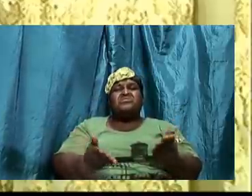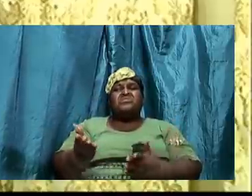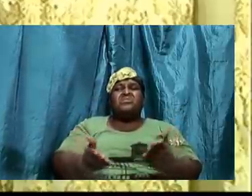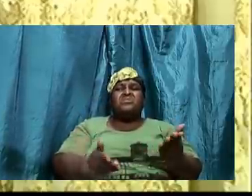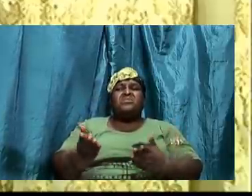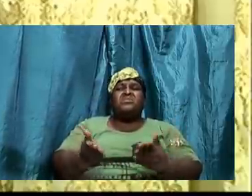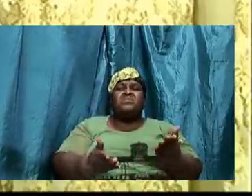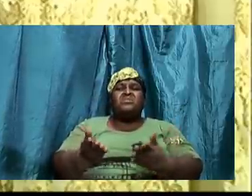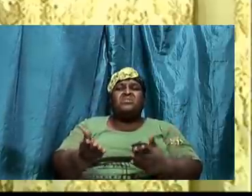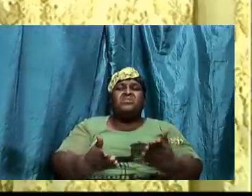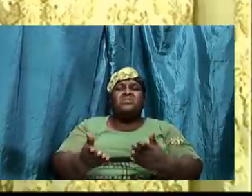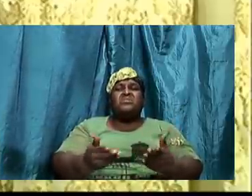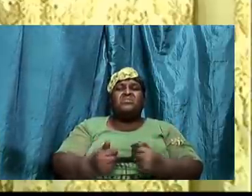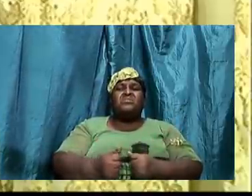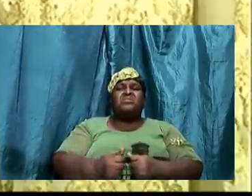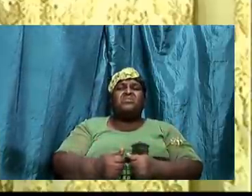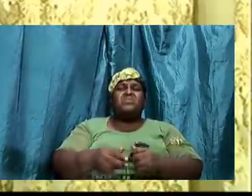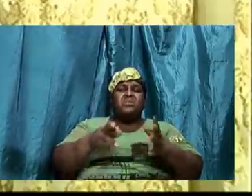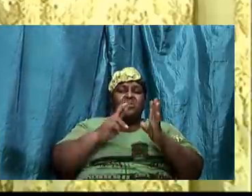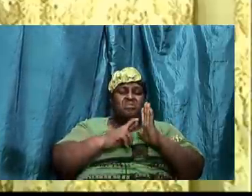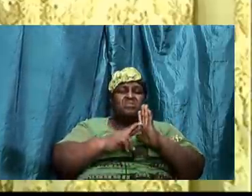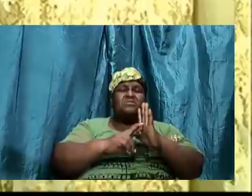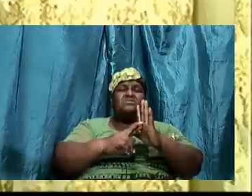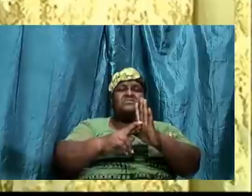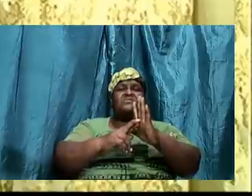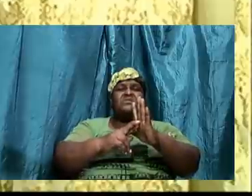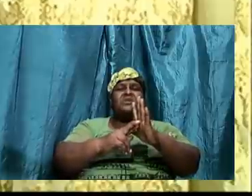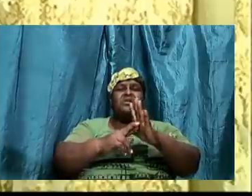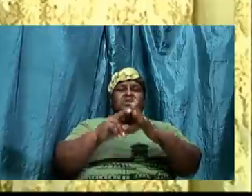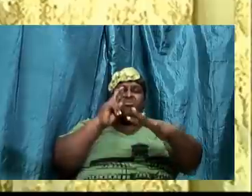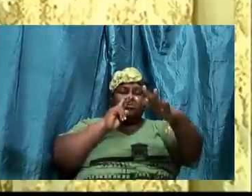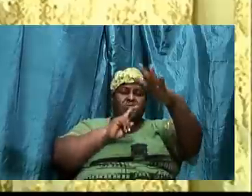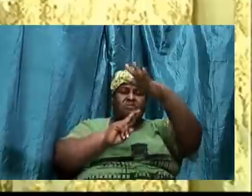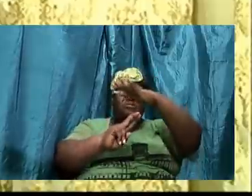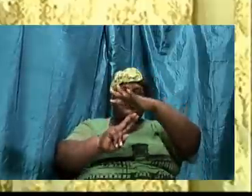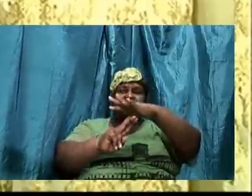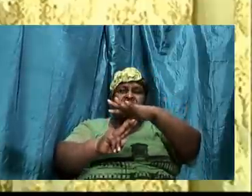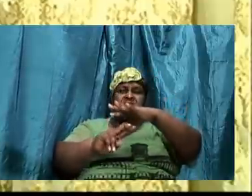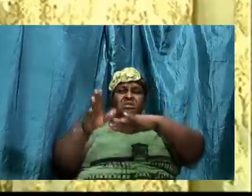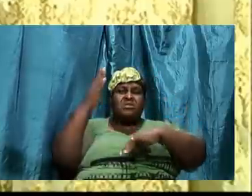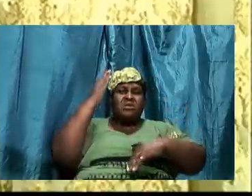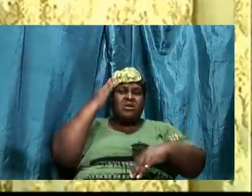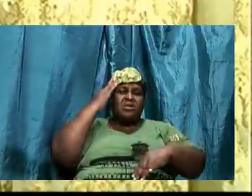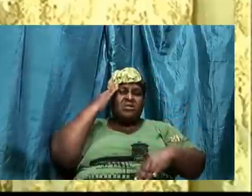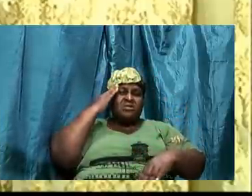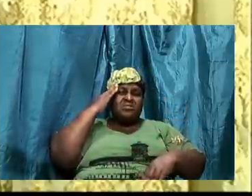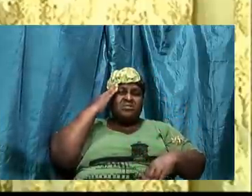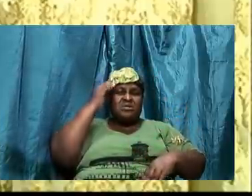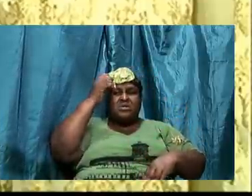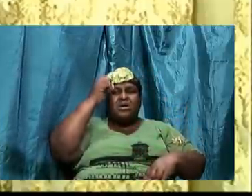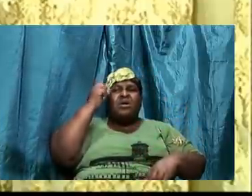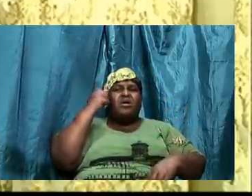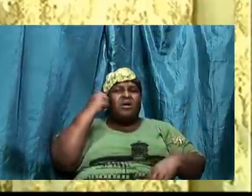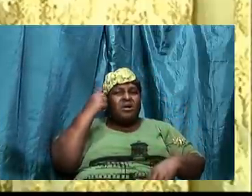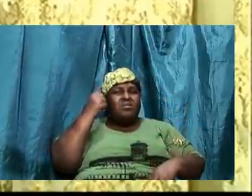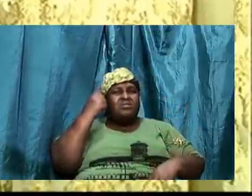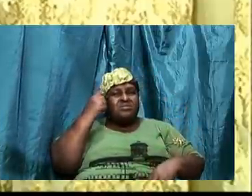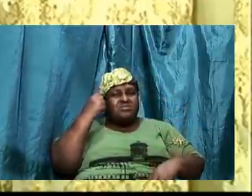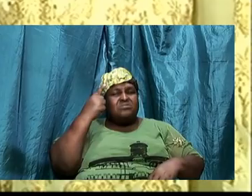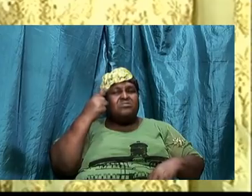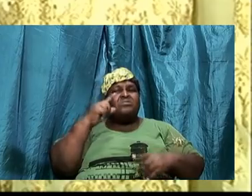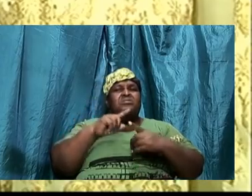Their service consists of revealing prophecies, knowledge, and understanding to the